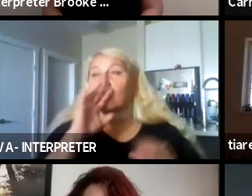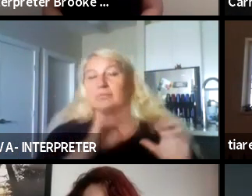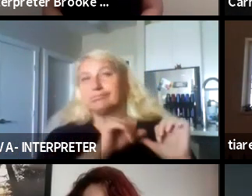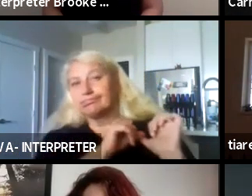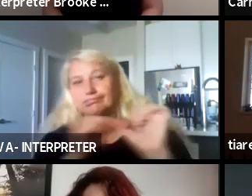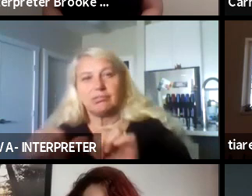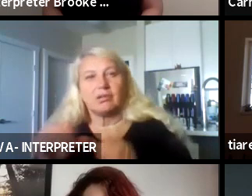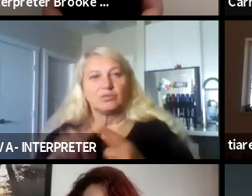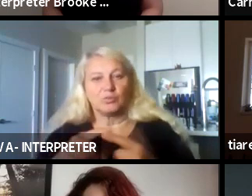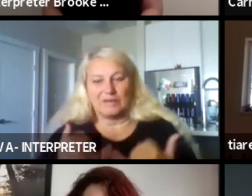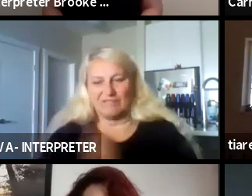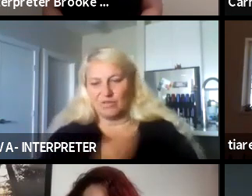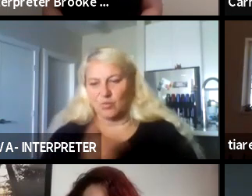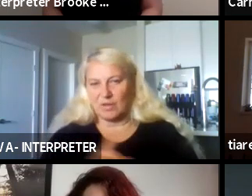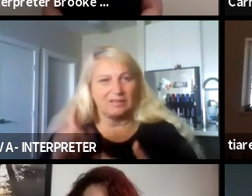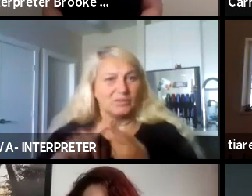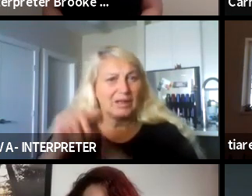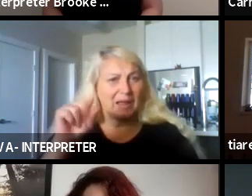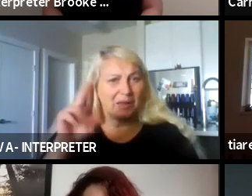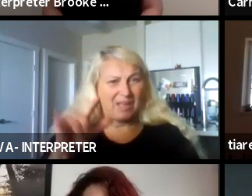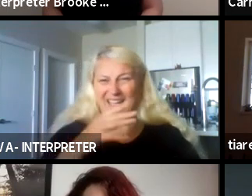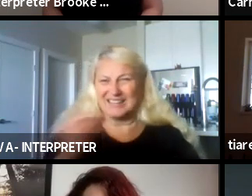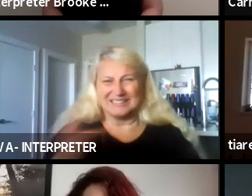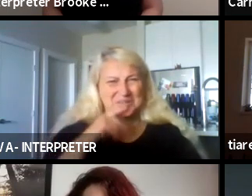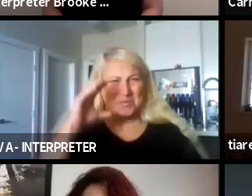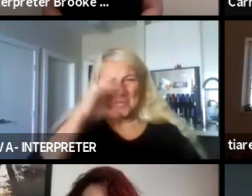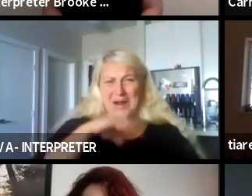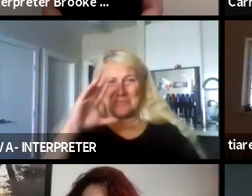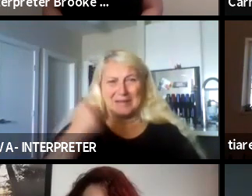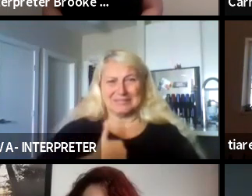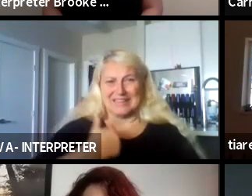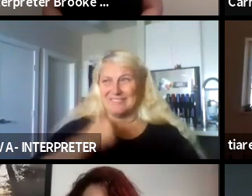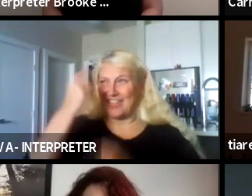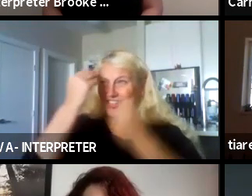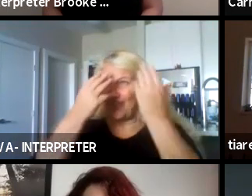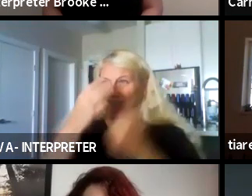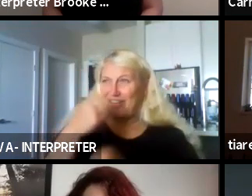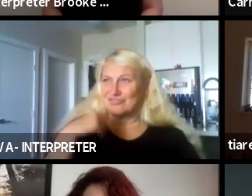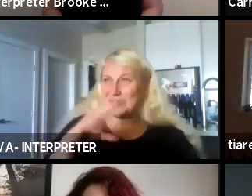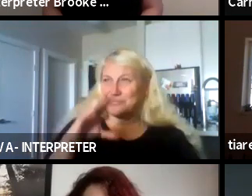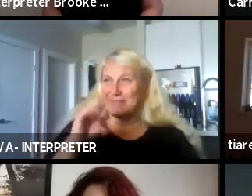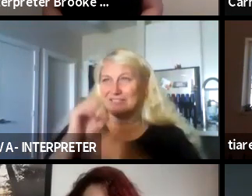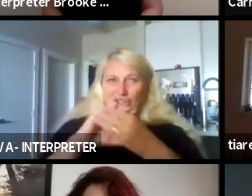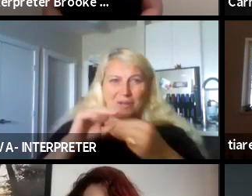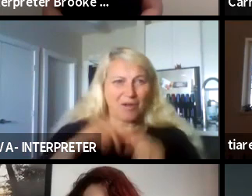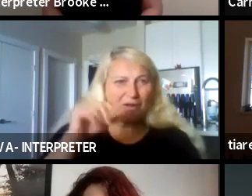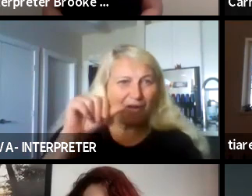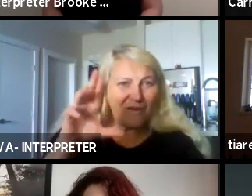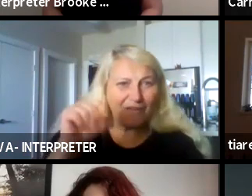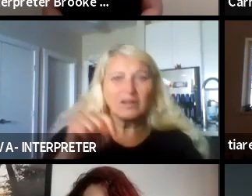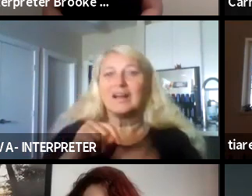And it's weird to be a thought resident at this time, because I'm supposed to be talking about art and the way that, you know, drama,